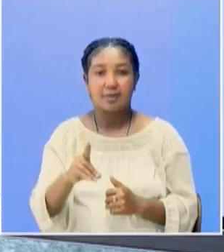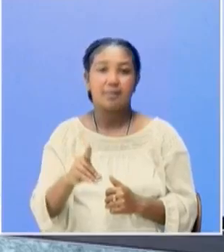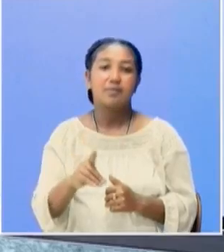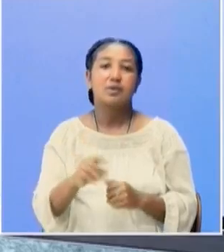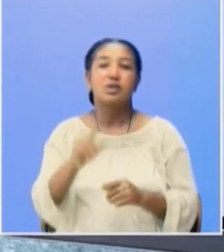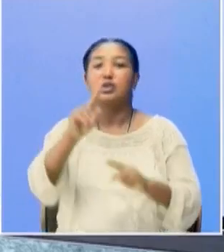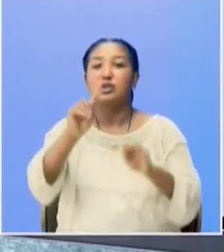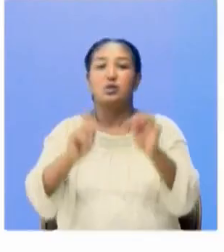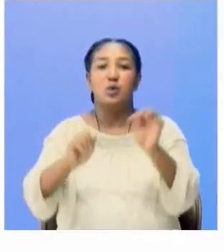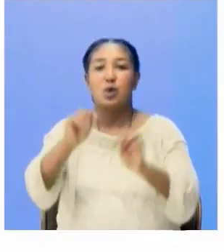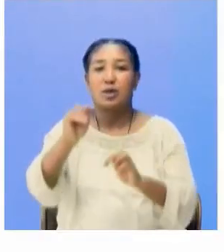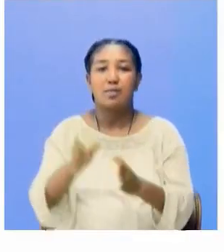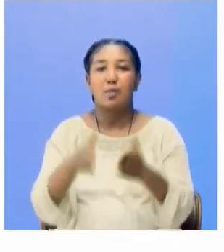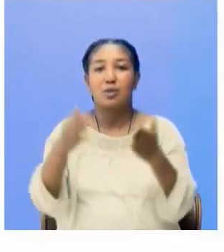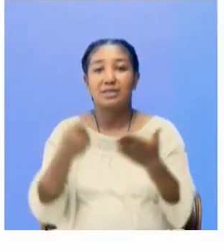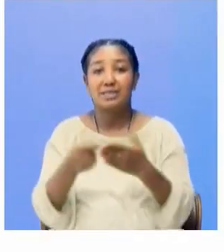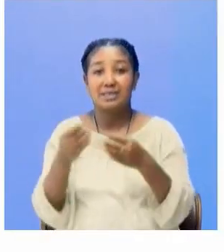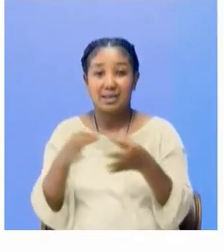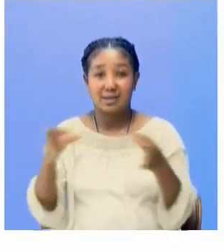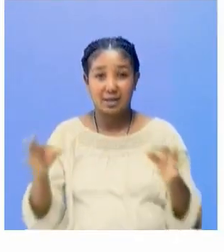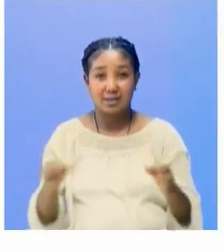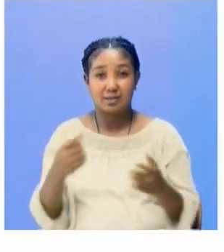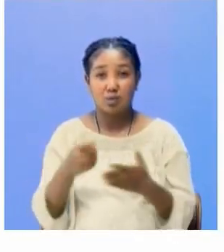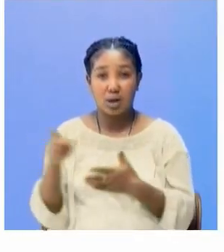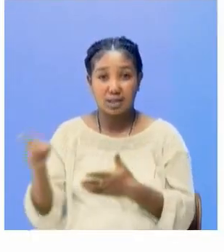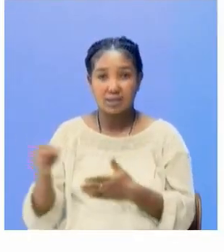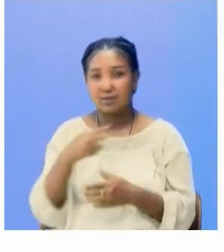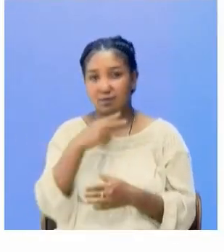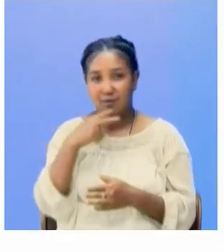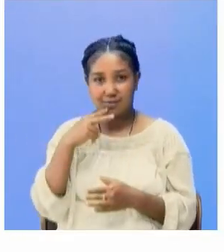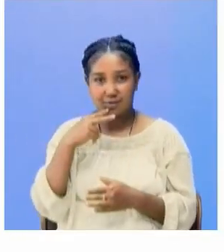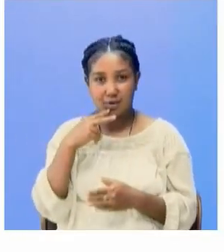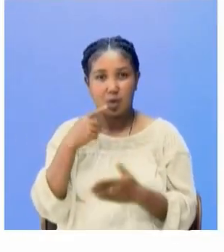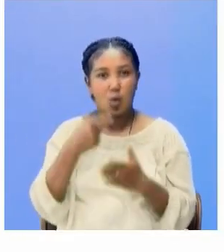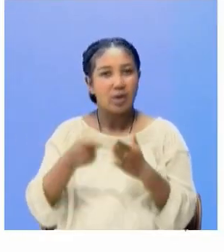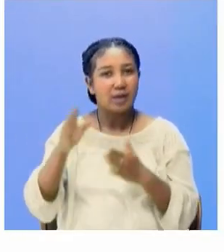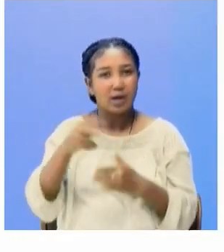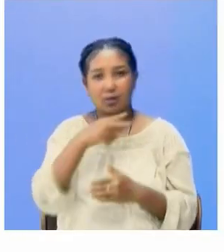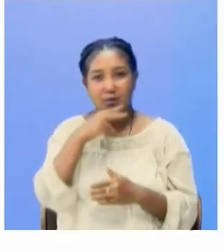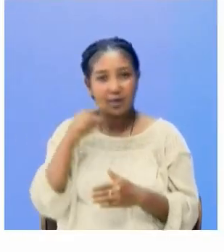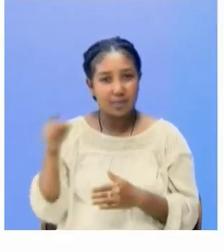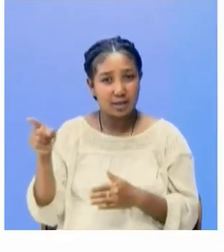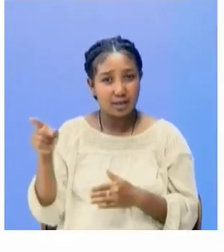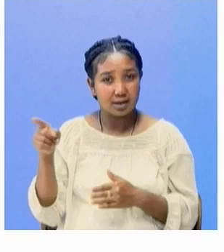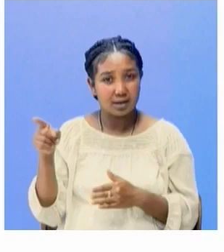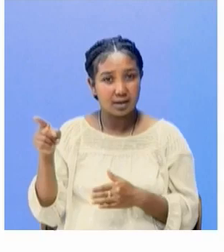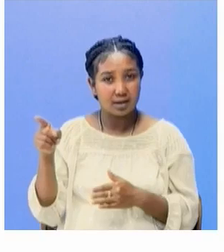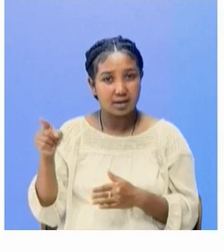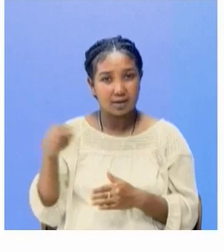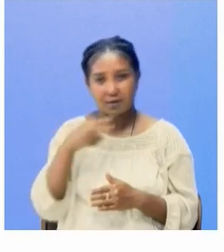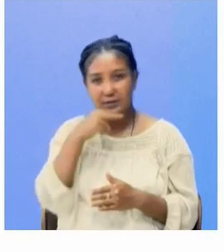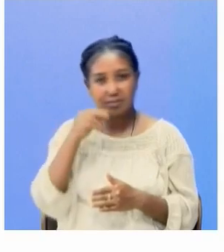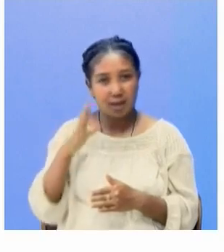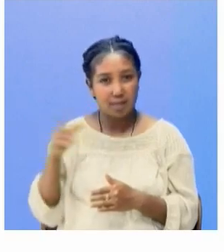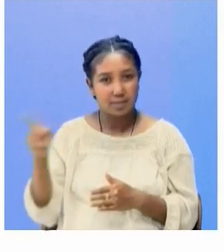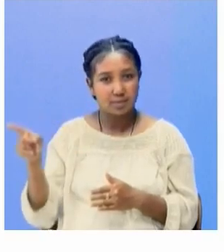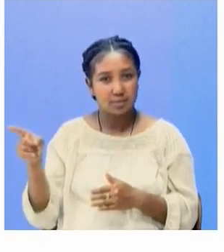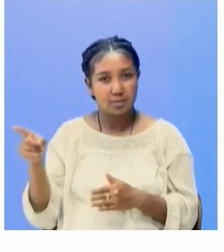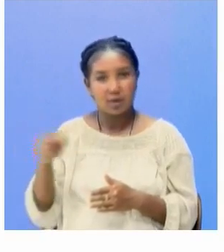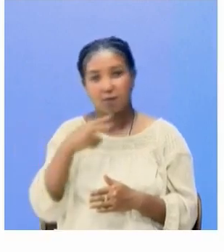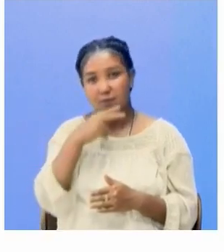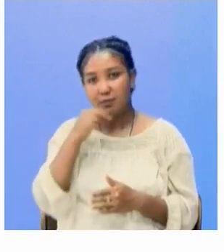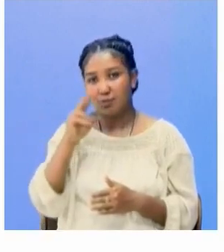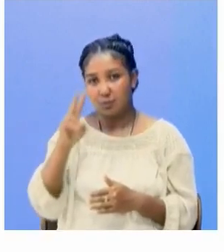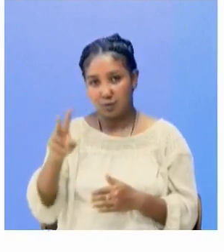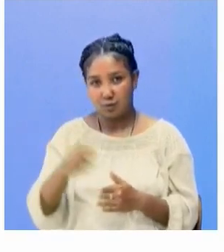book. So in this sentence, this one is verb. What kind of verb is it? Yes, this one is verb